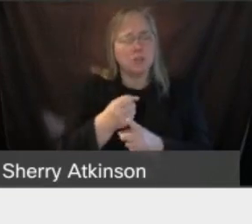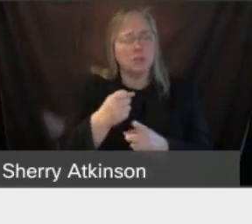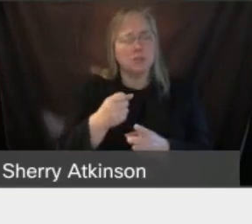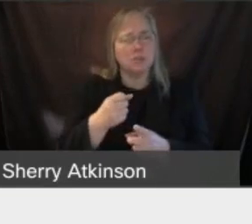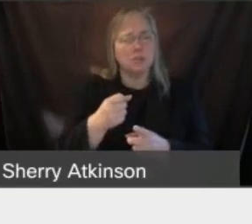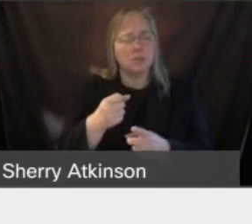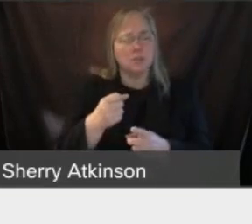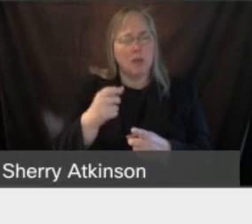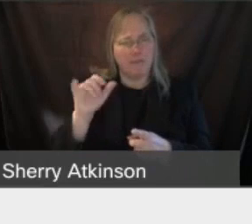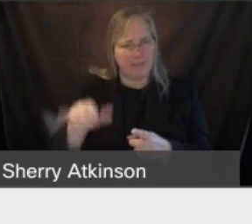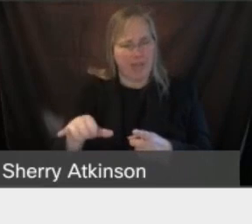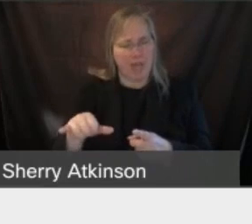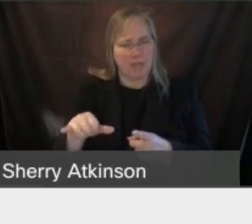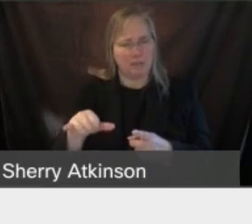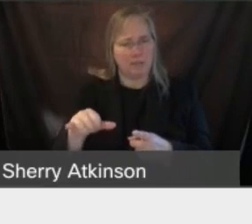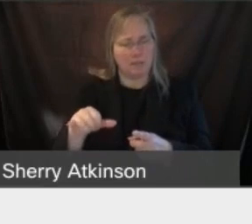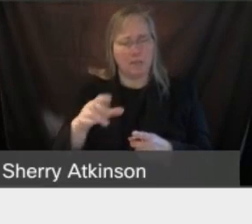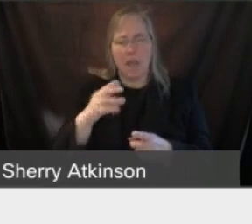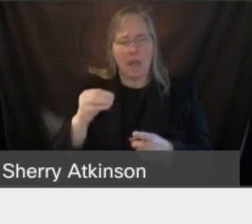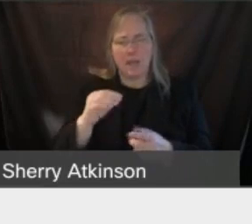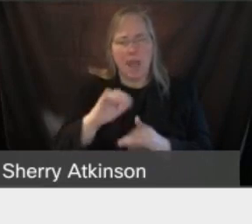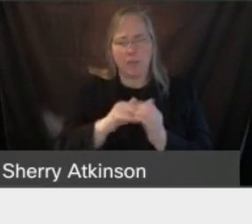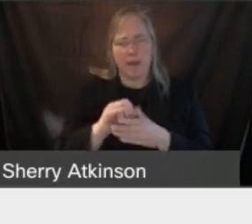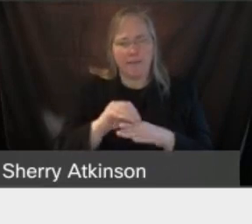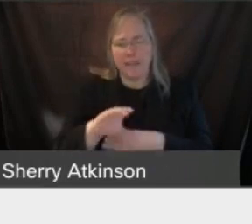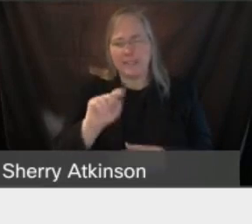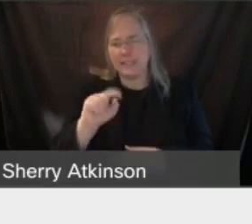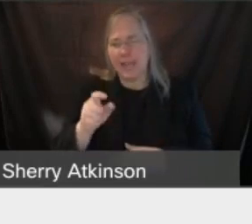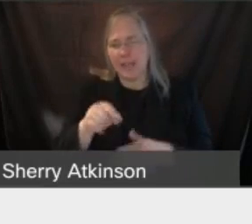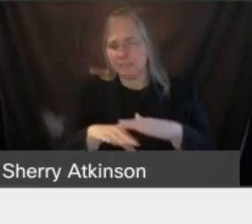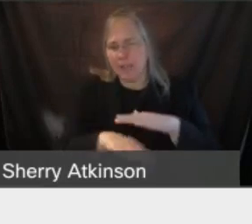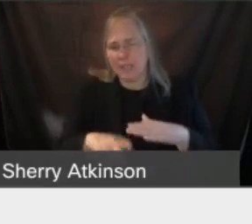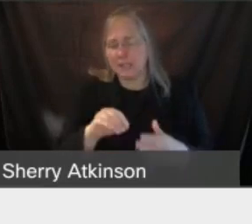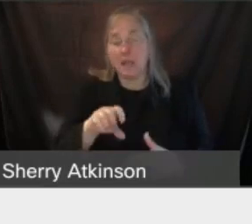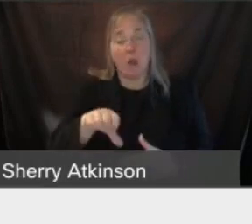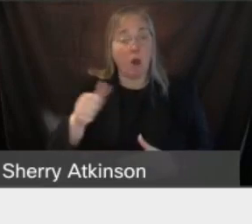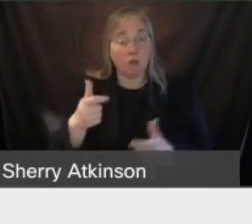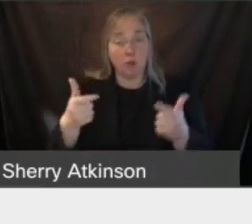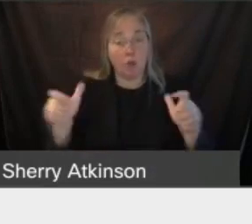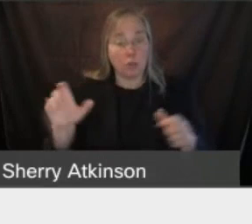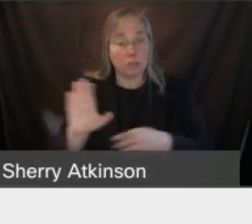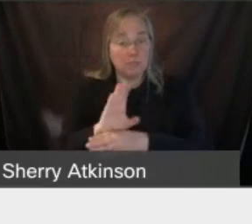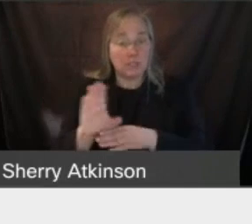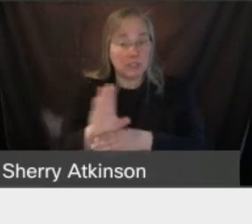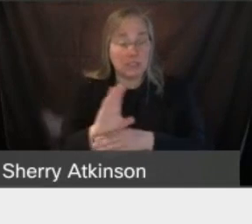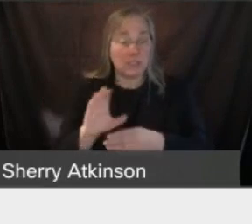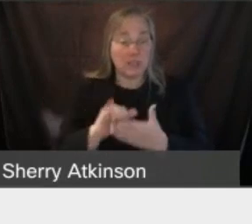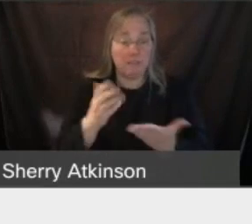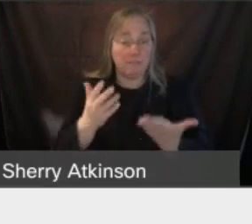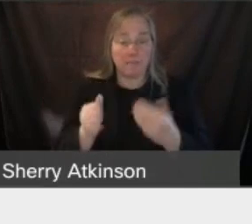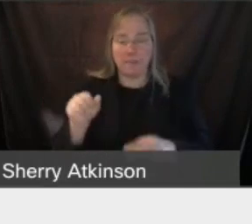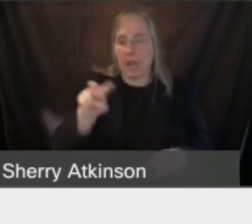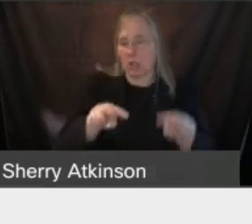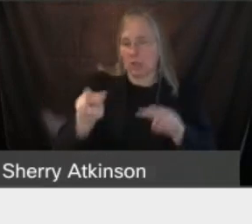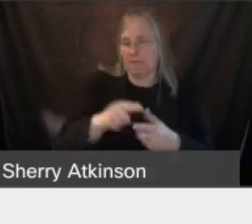with something like that and the tax base and other large businesses that might be being looked at. There